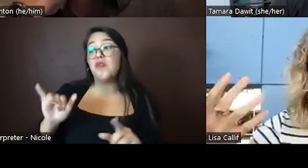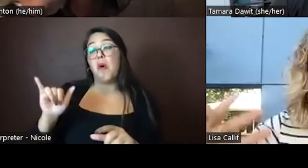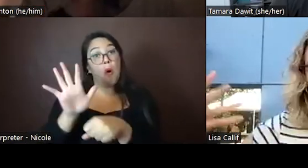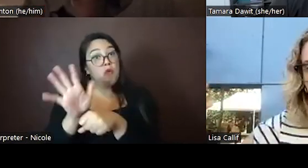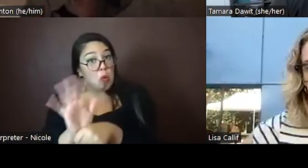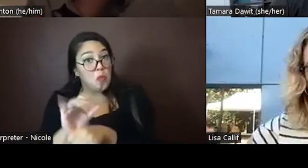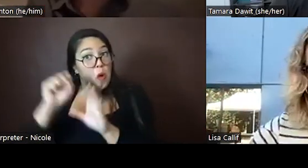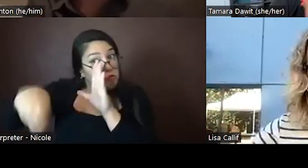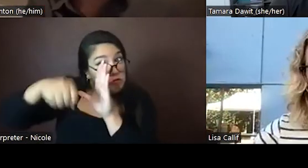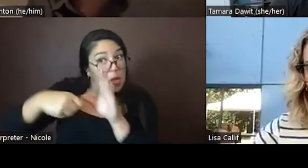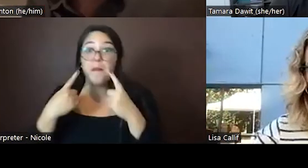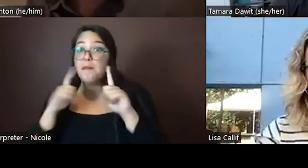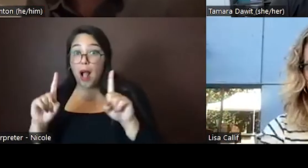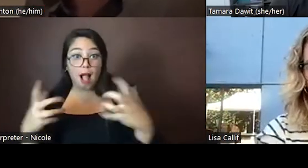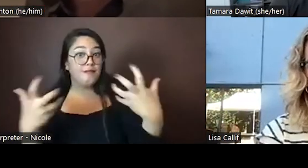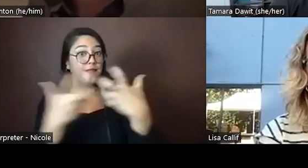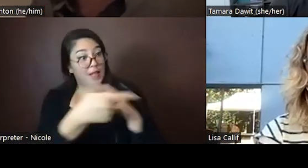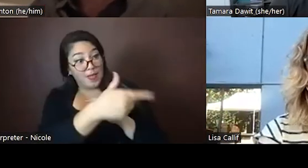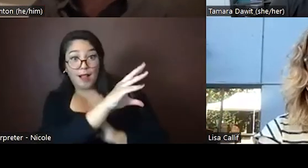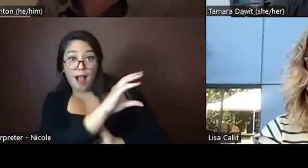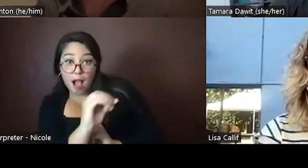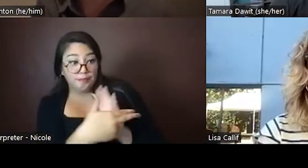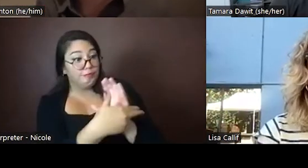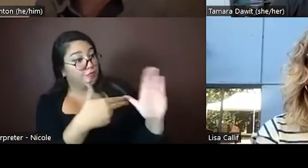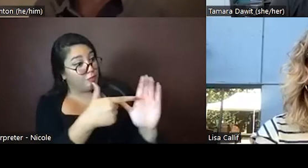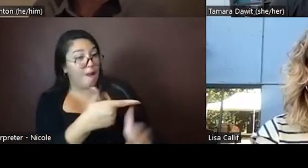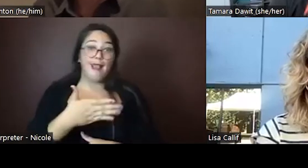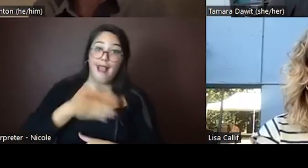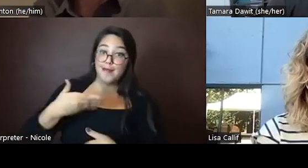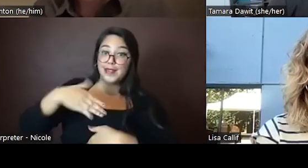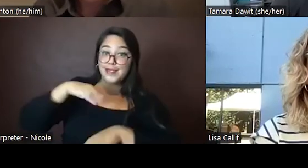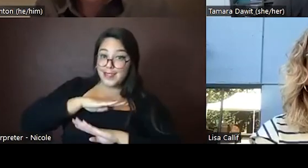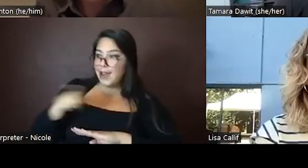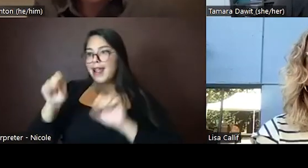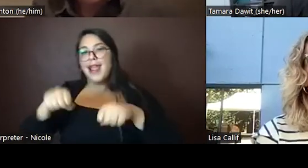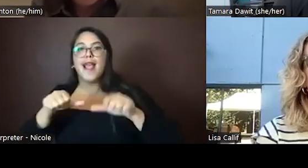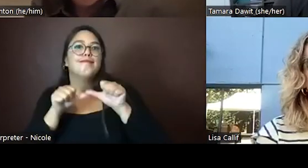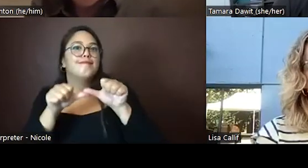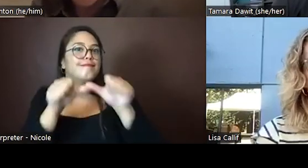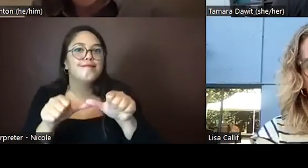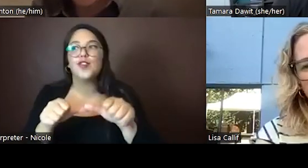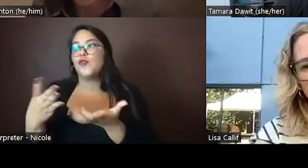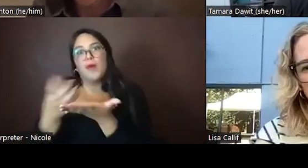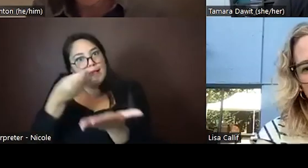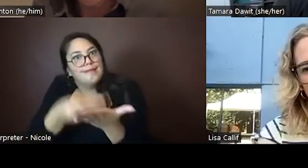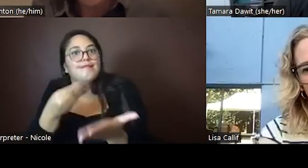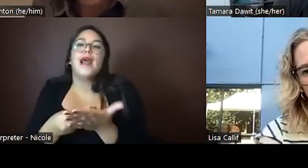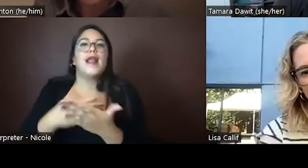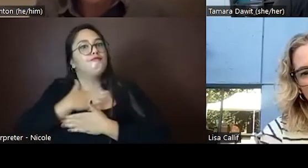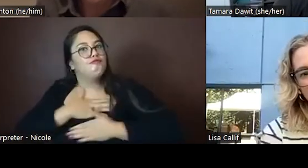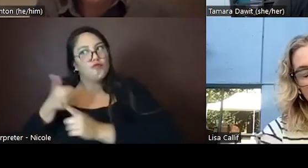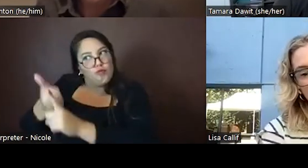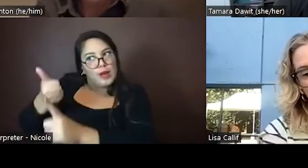happy. He's able to now continue to do the same stuff he wanted to. But it's almost, I don't know if this is really a fair comparison, but you